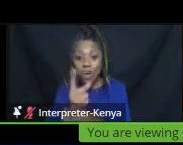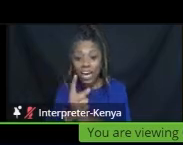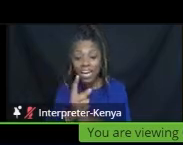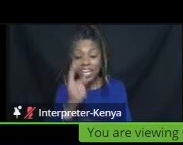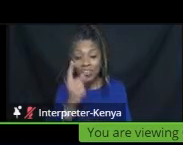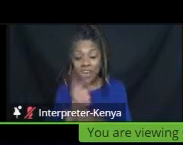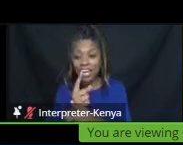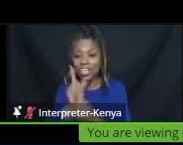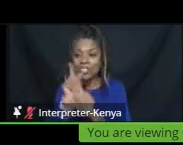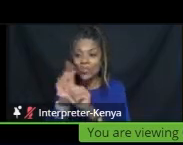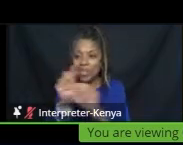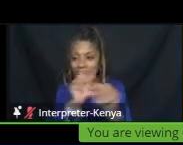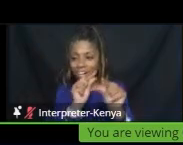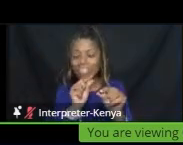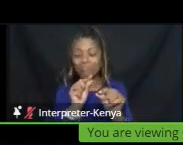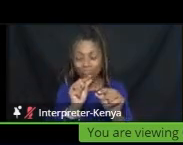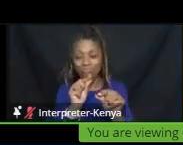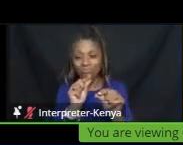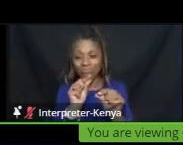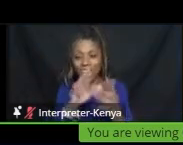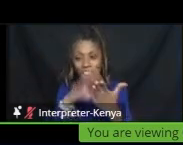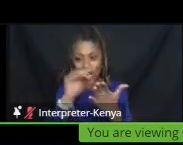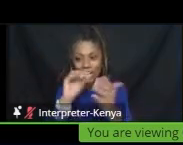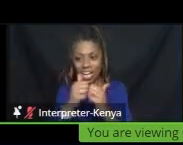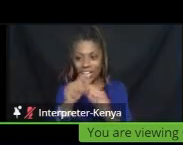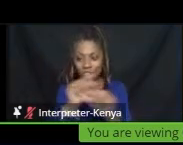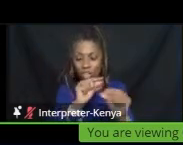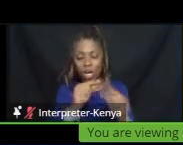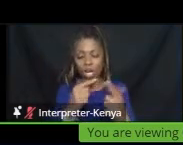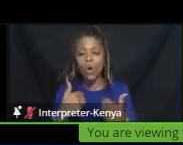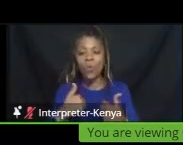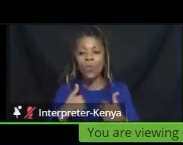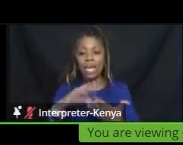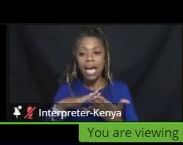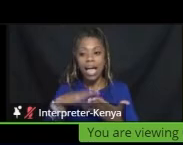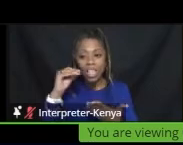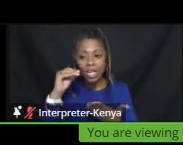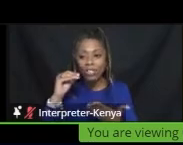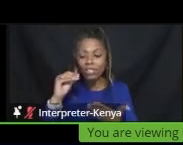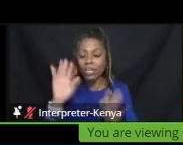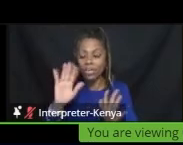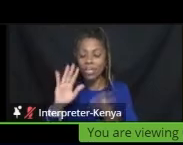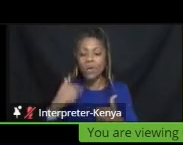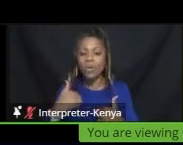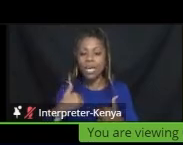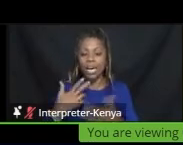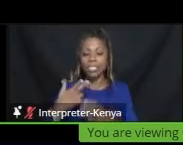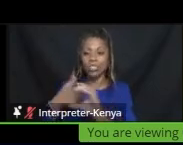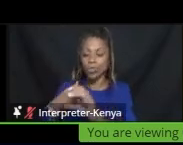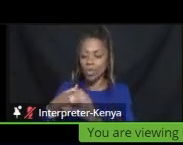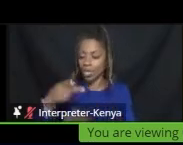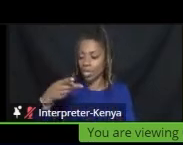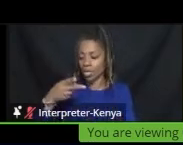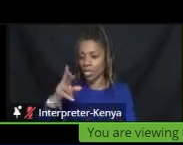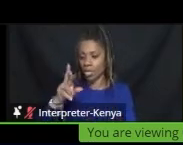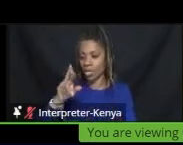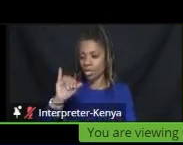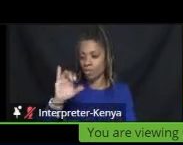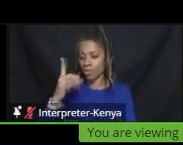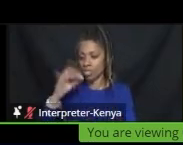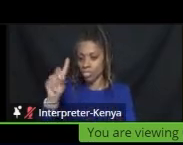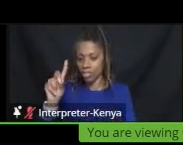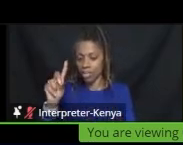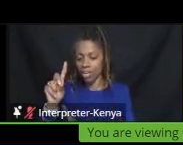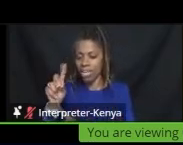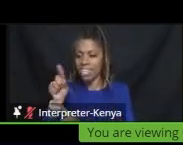but once I joined Pritchard, they kind of peer pressured me, right, into going. So now I just tweet